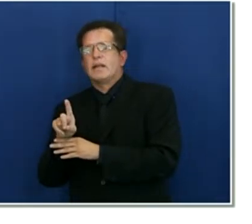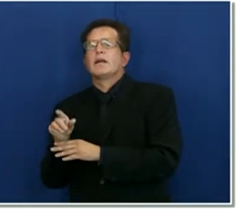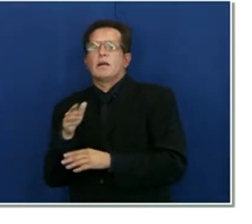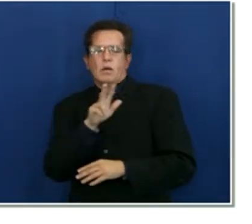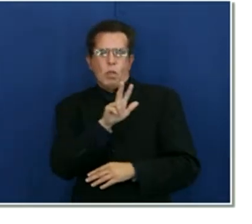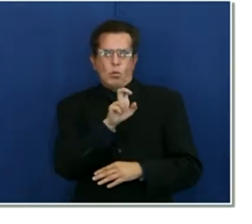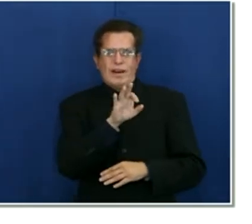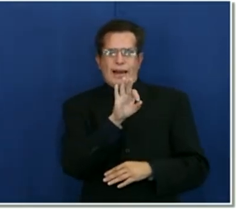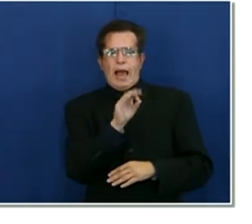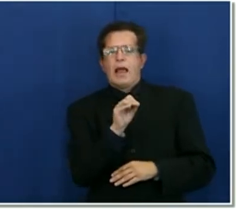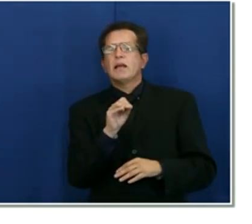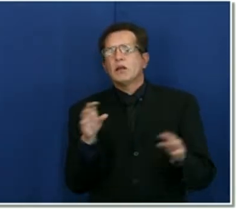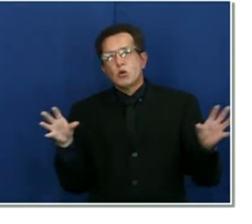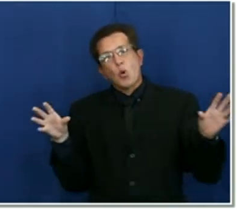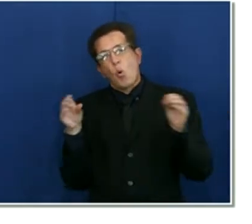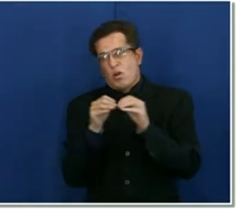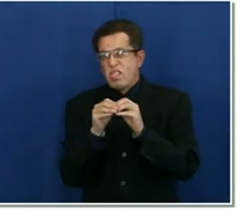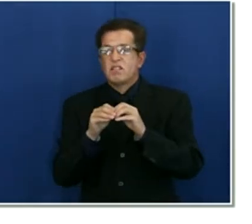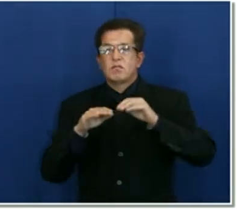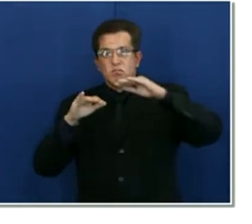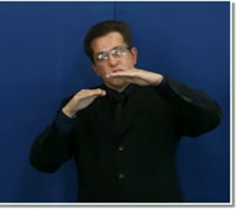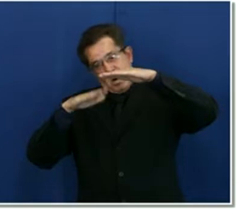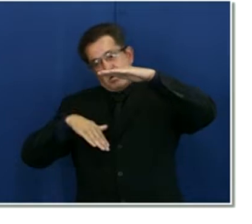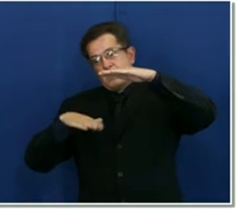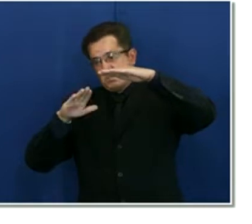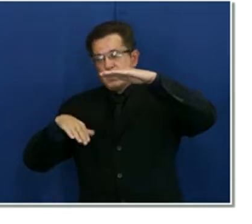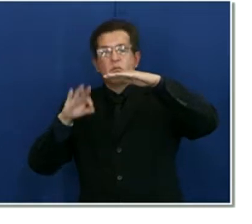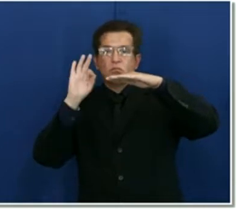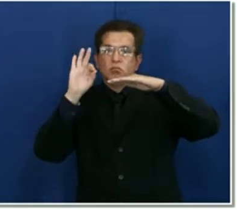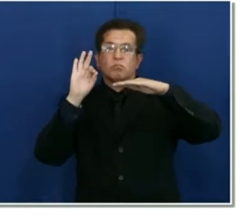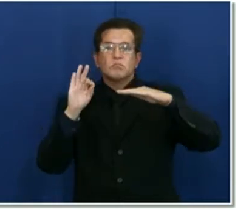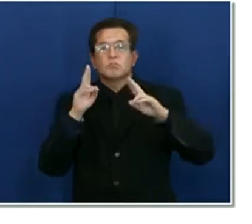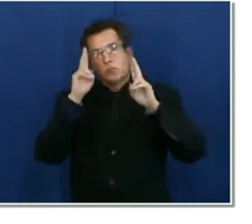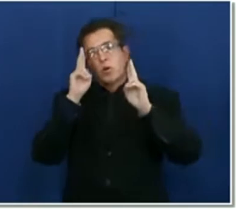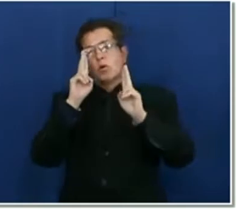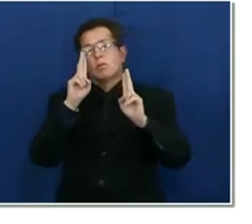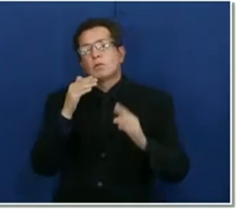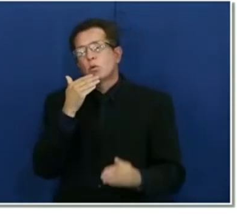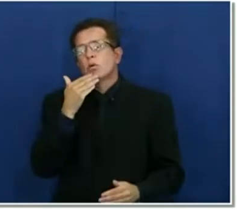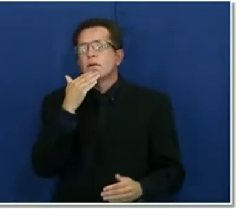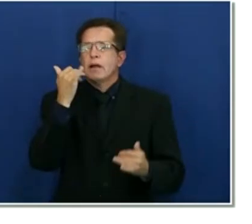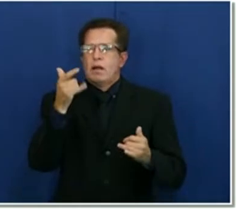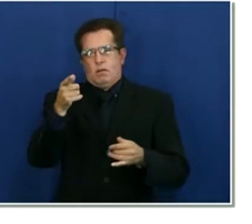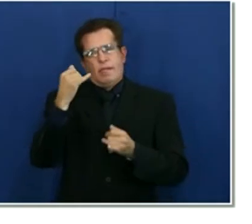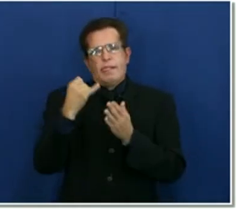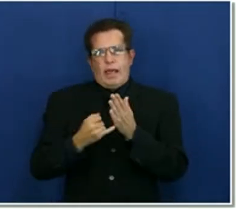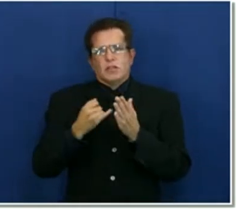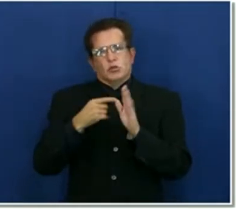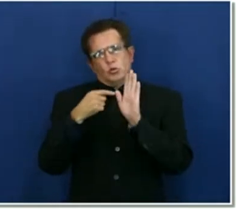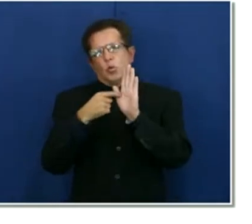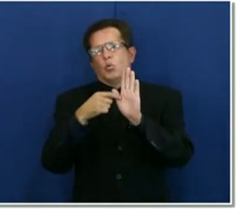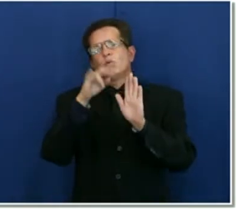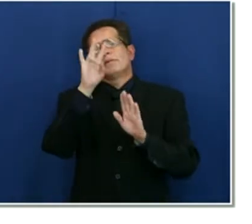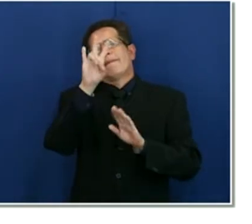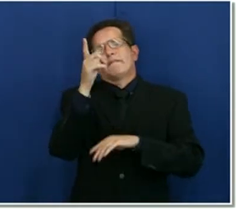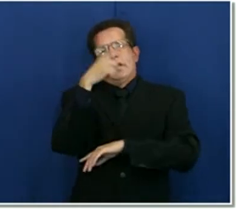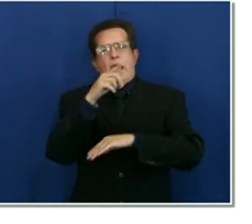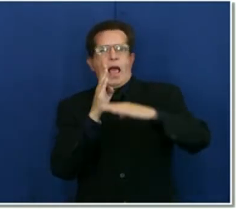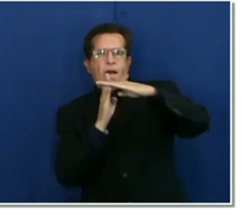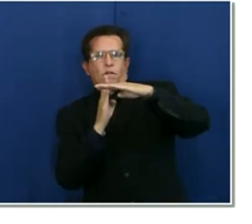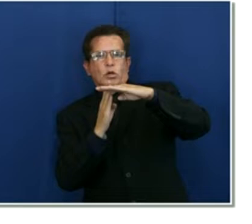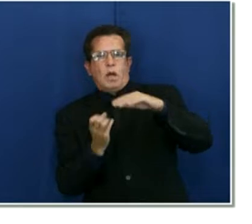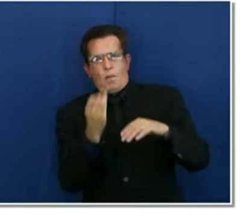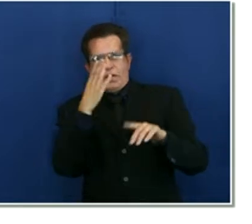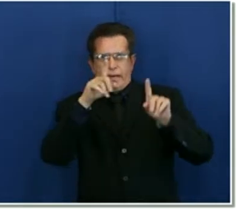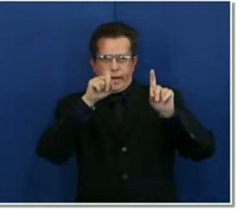total, and again, remarkably consistent across the board. Final chart here today, you see our 7-day average of testing,